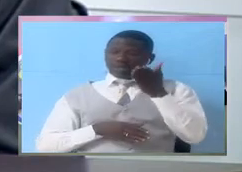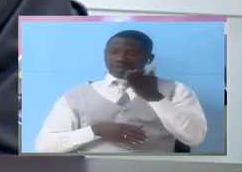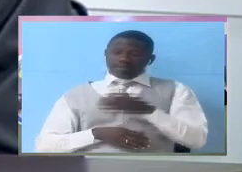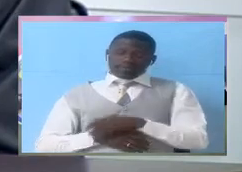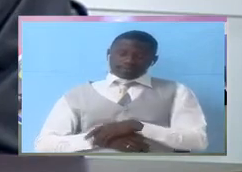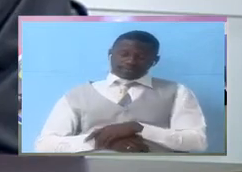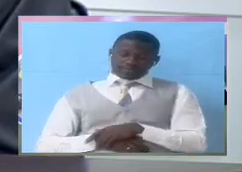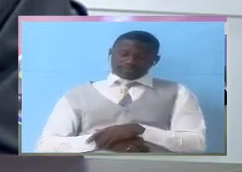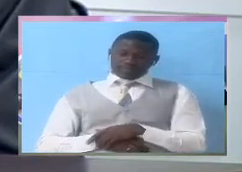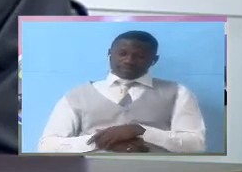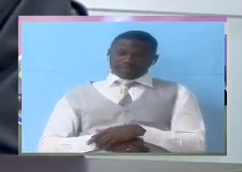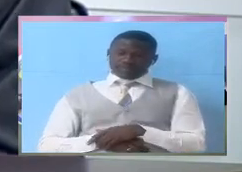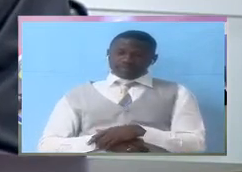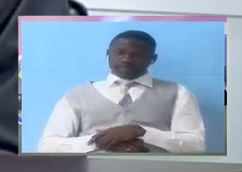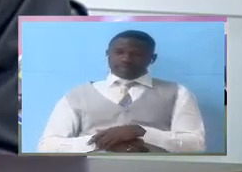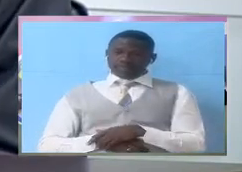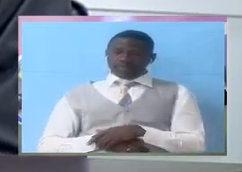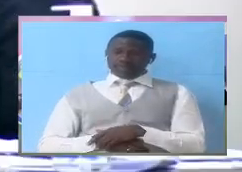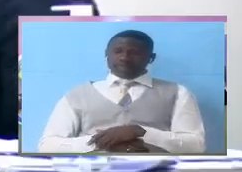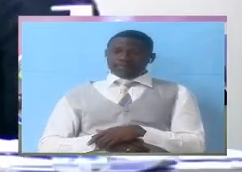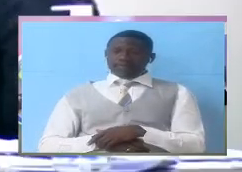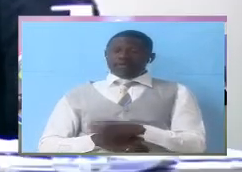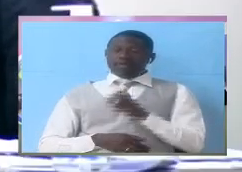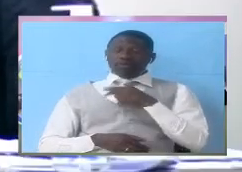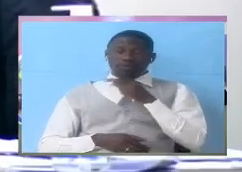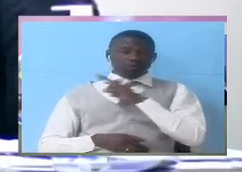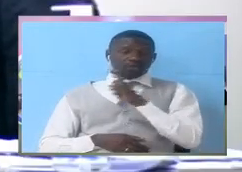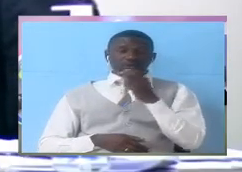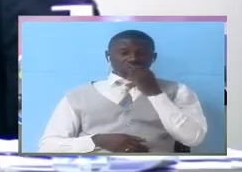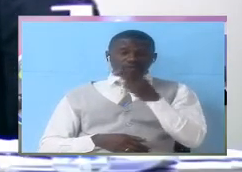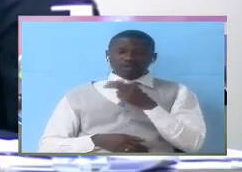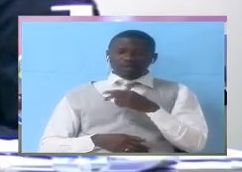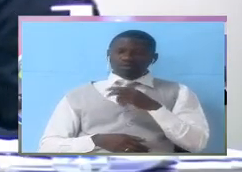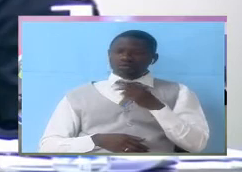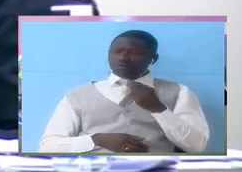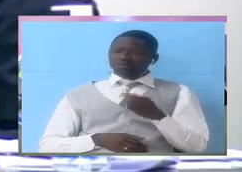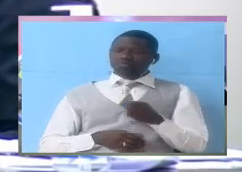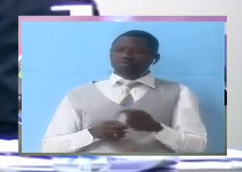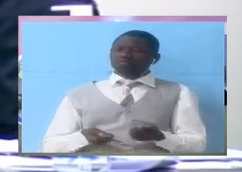pour yobul len ci atté kay bi. And you cannot claim ignorance, because